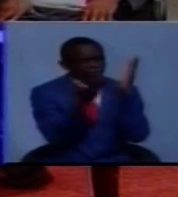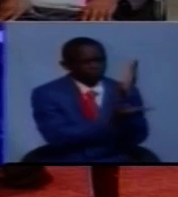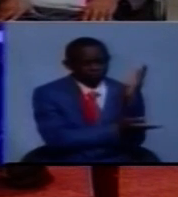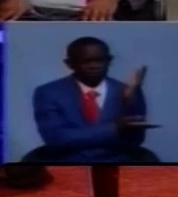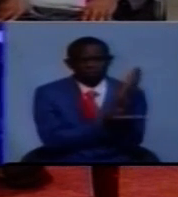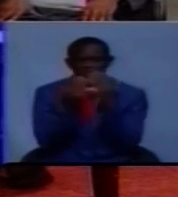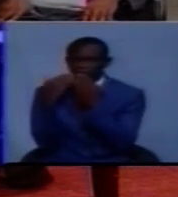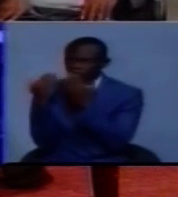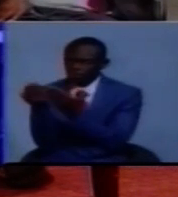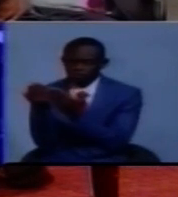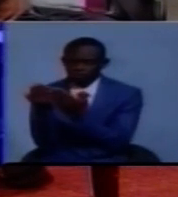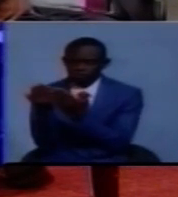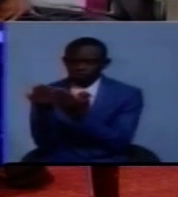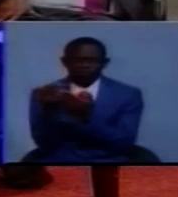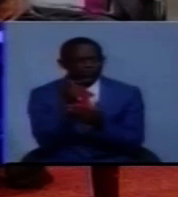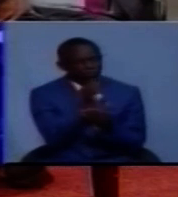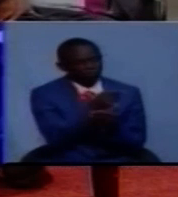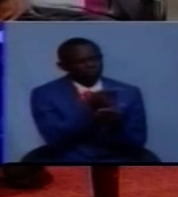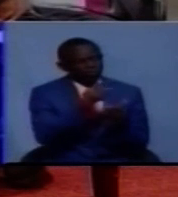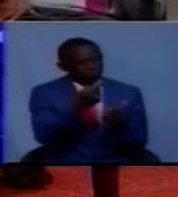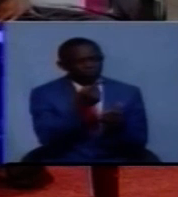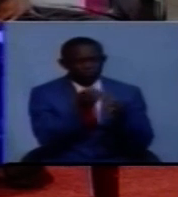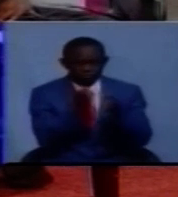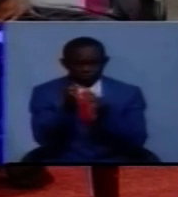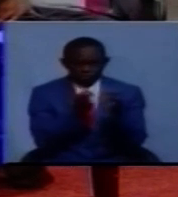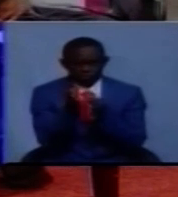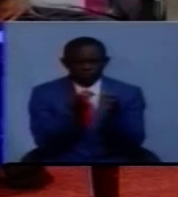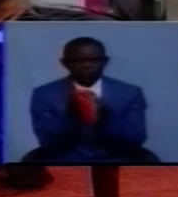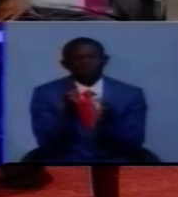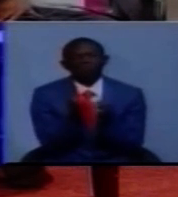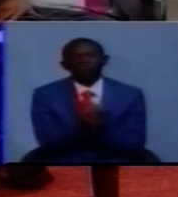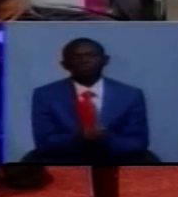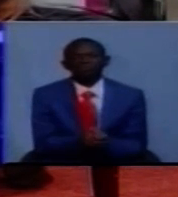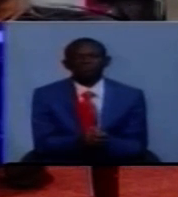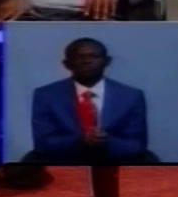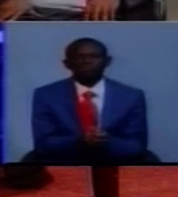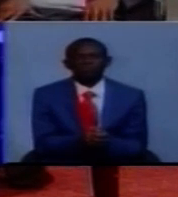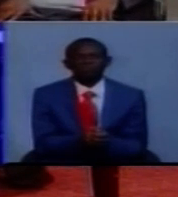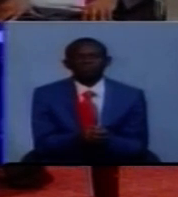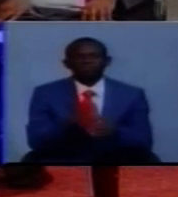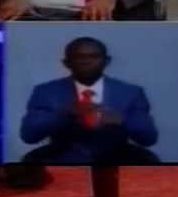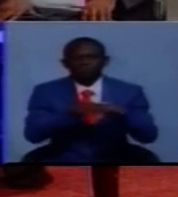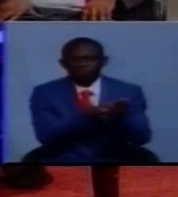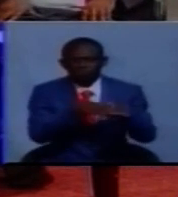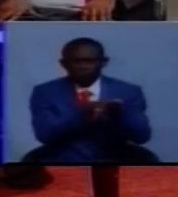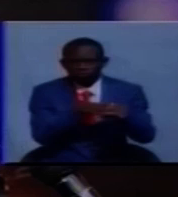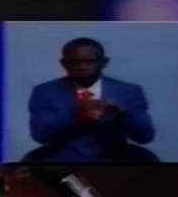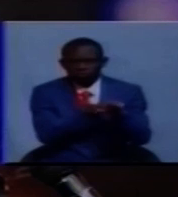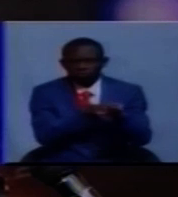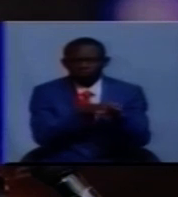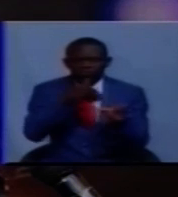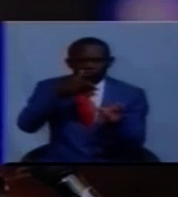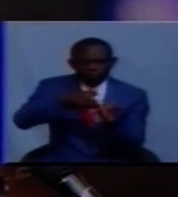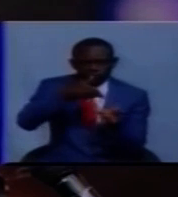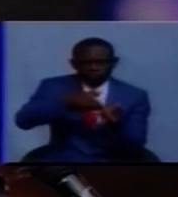explaining what you're doing to address concerns around the truck drivers, or should I say local fuel